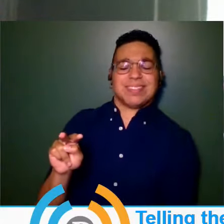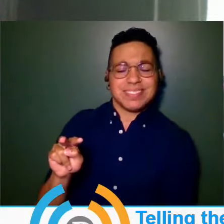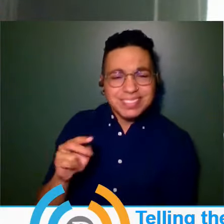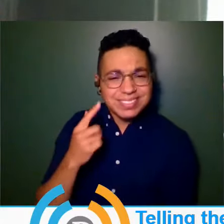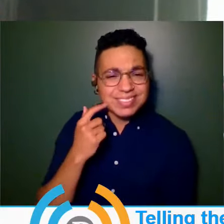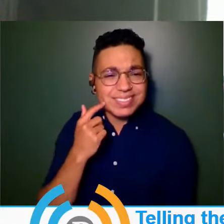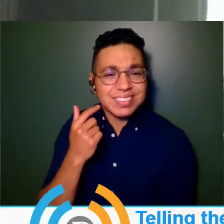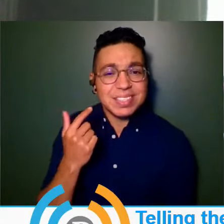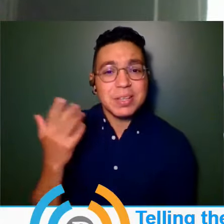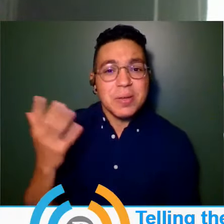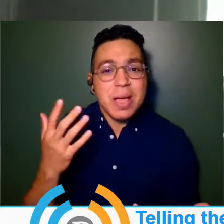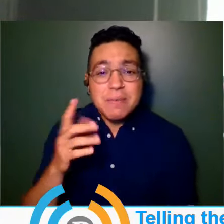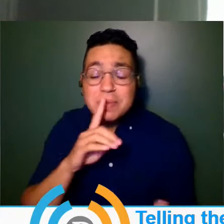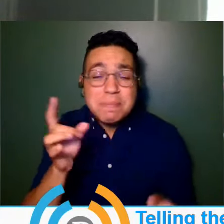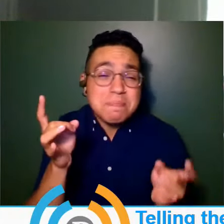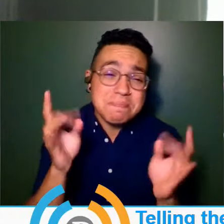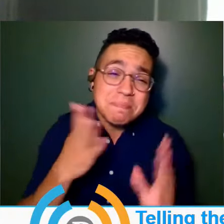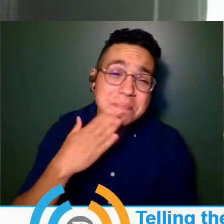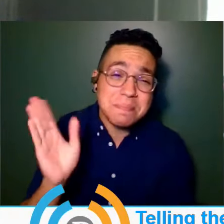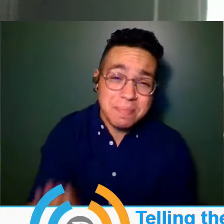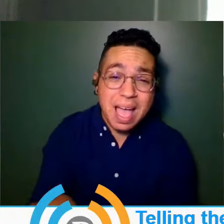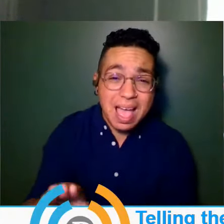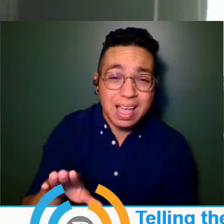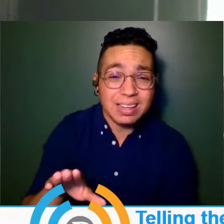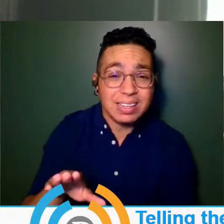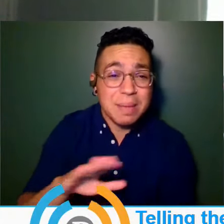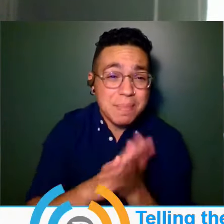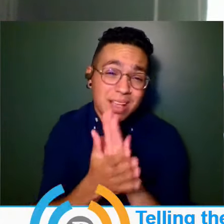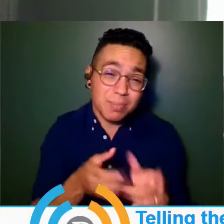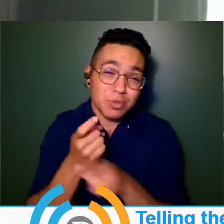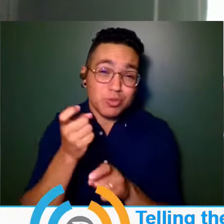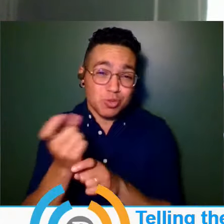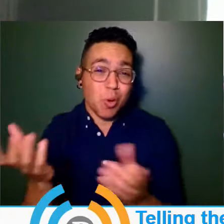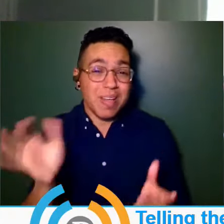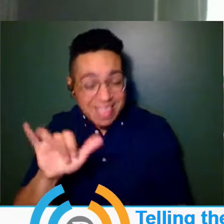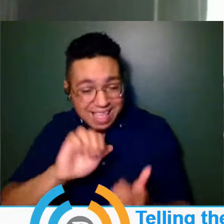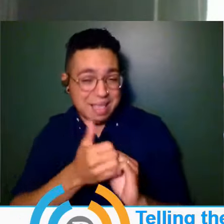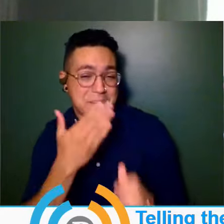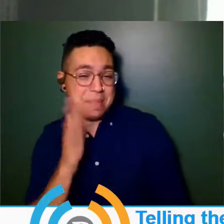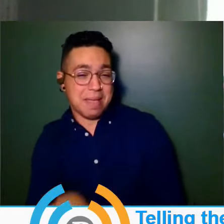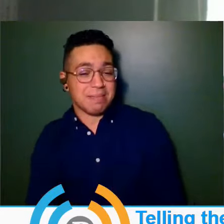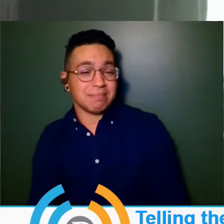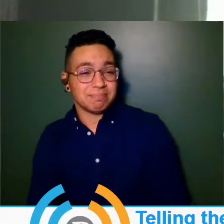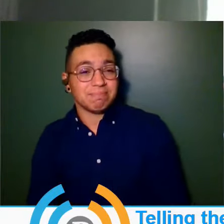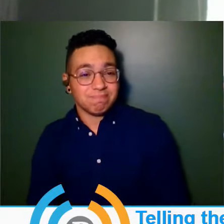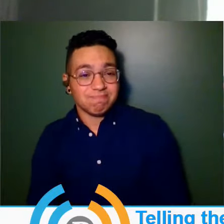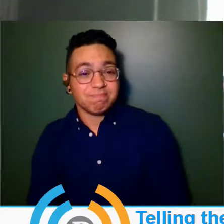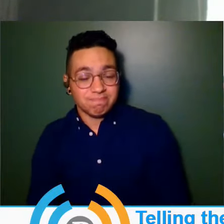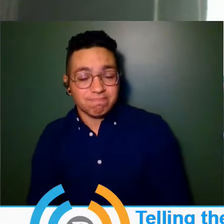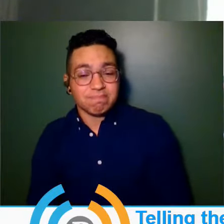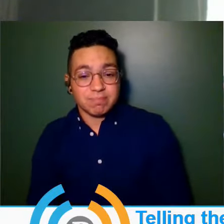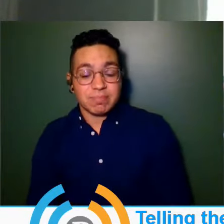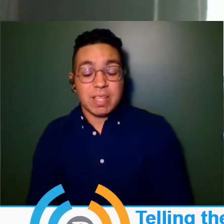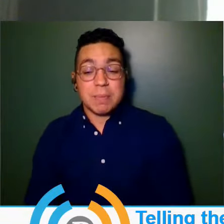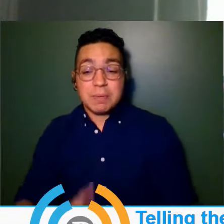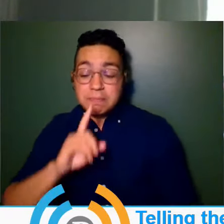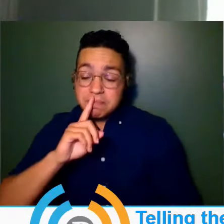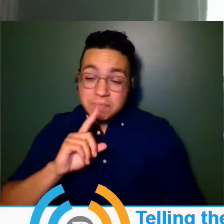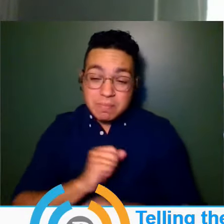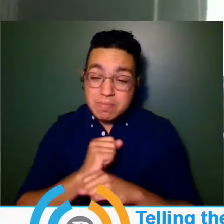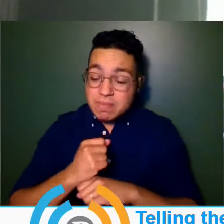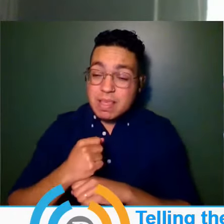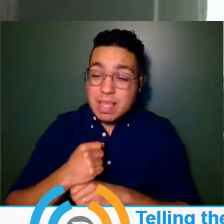It's so bad. It was basically like a joke. So I got hit directly